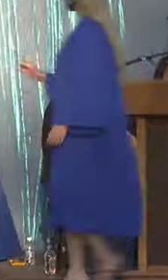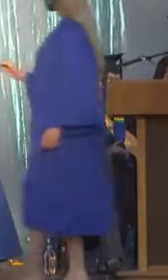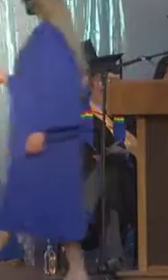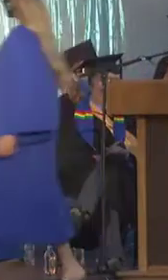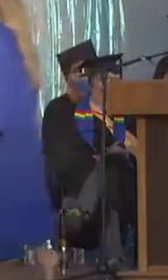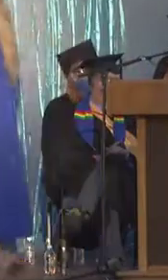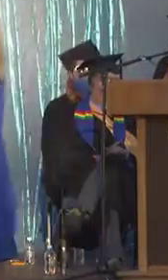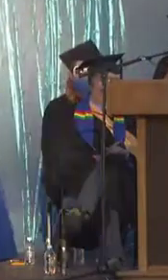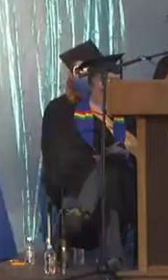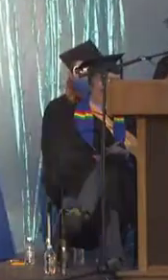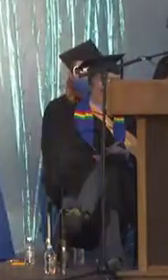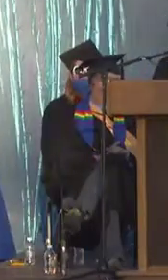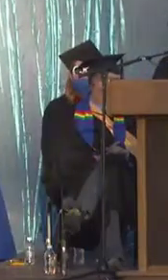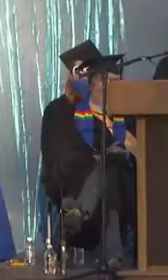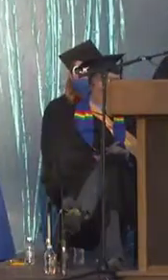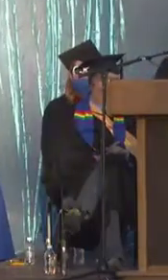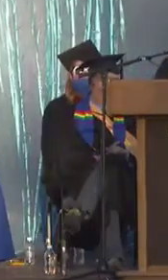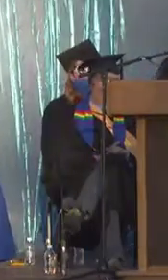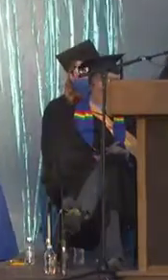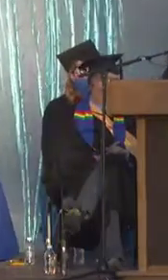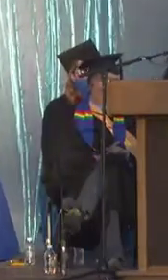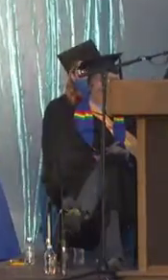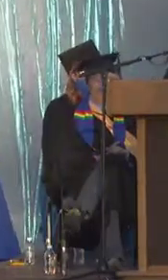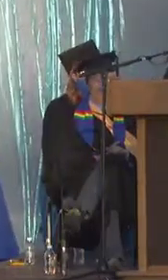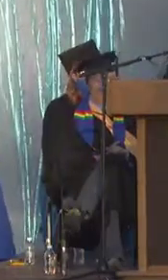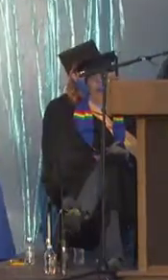McKelvey Foster.